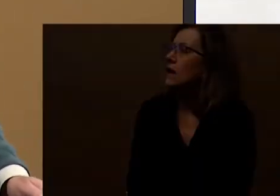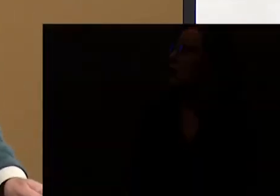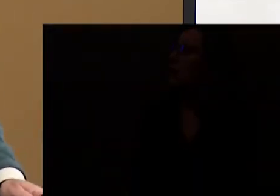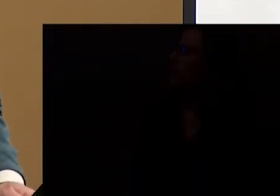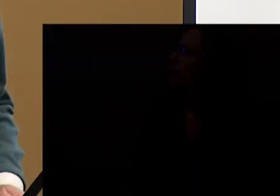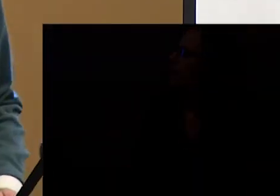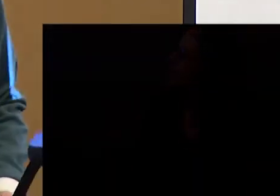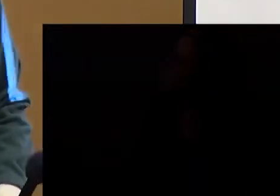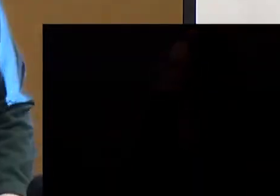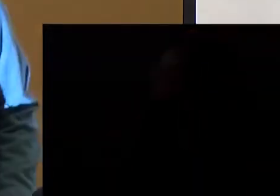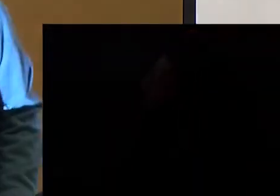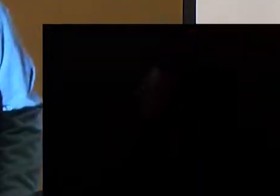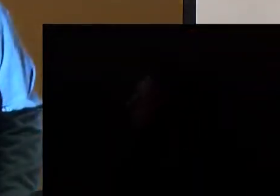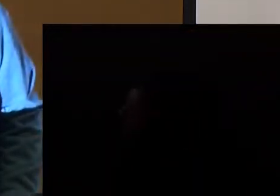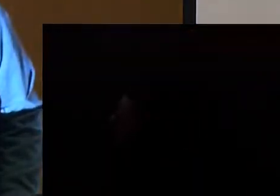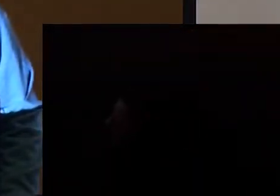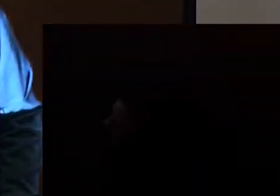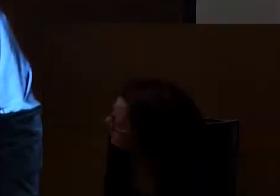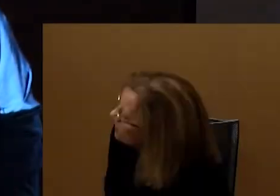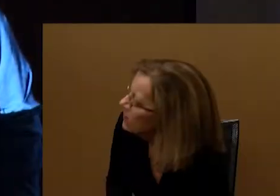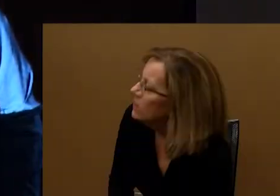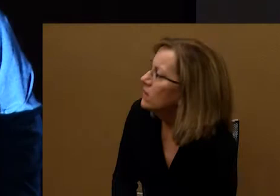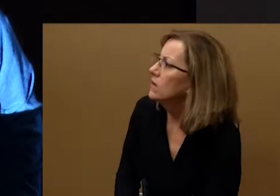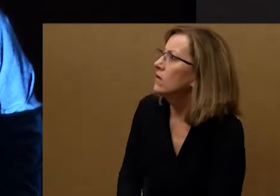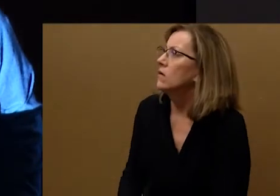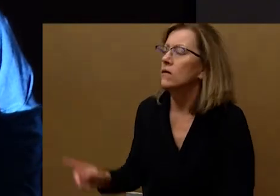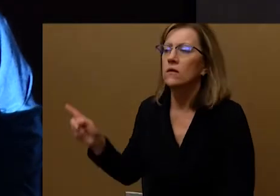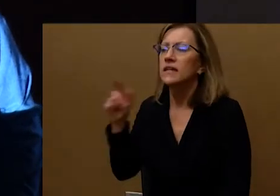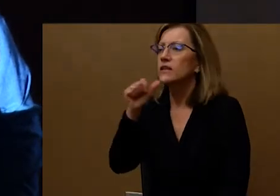Sorry? Oh, sorry. No.